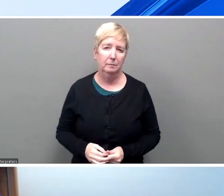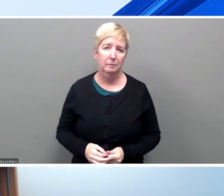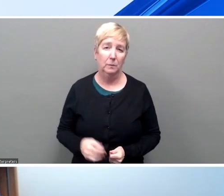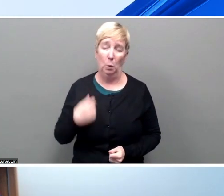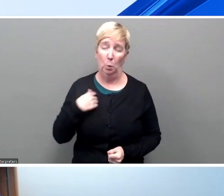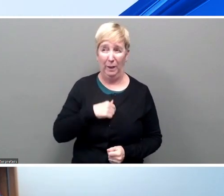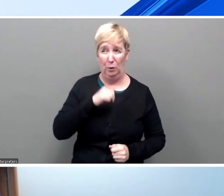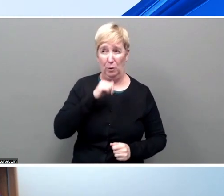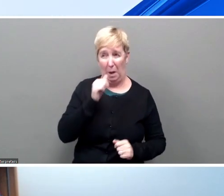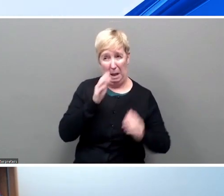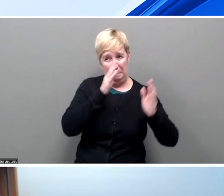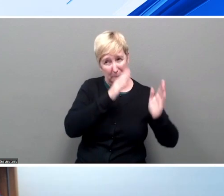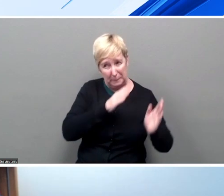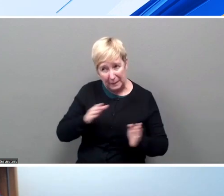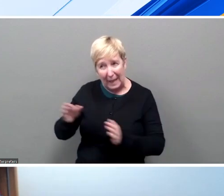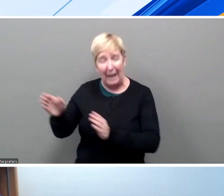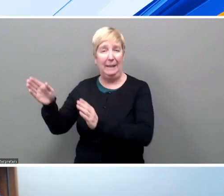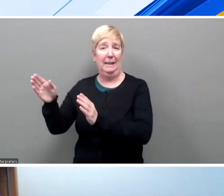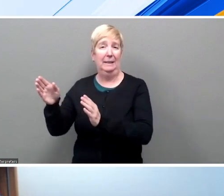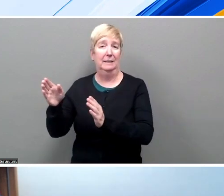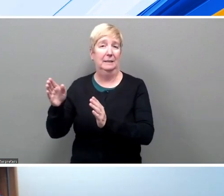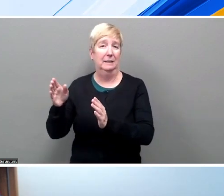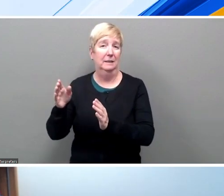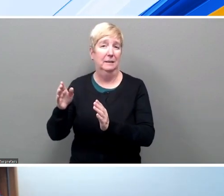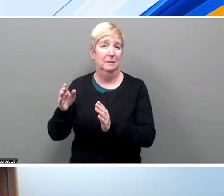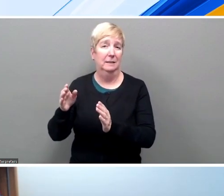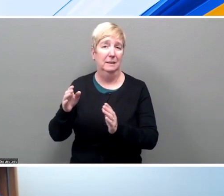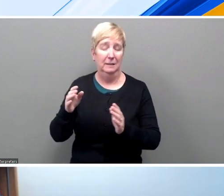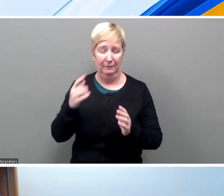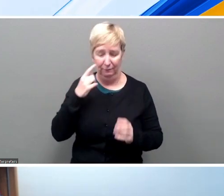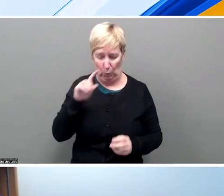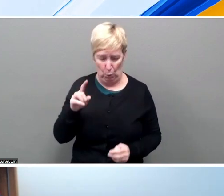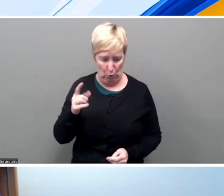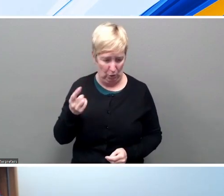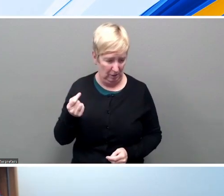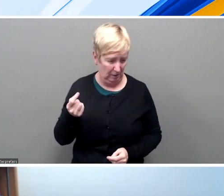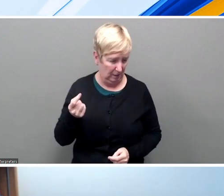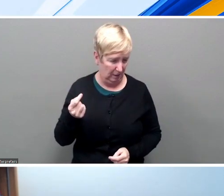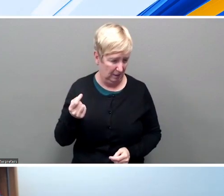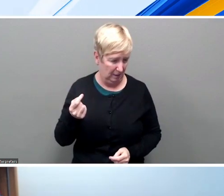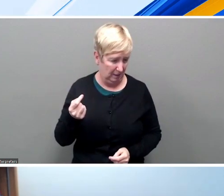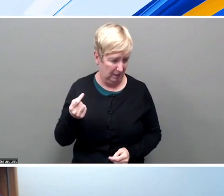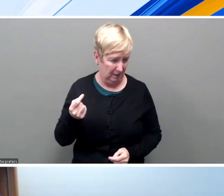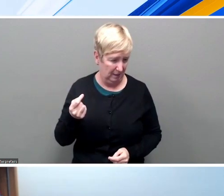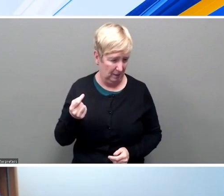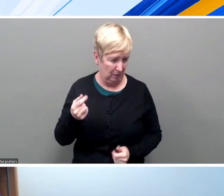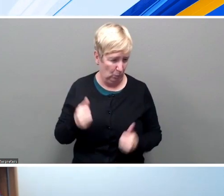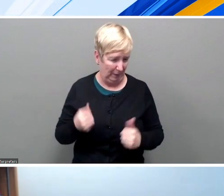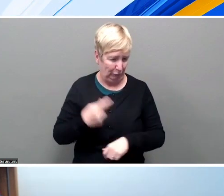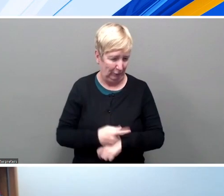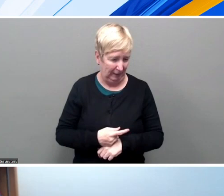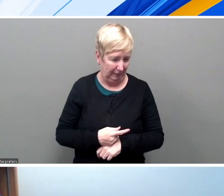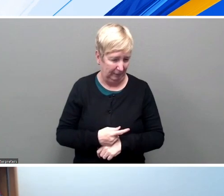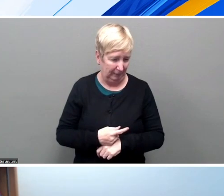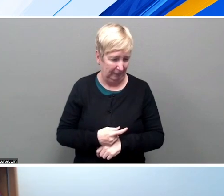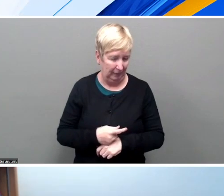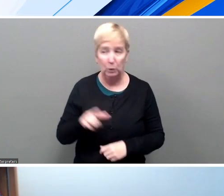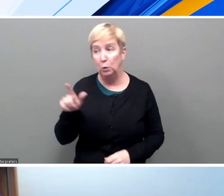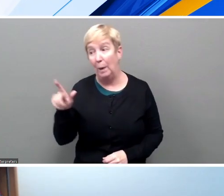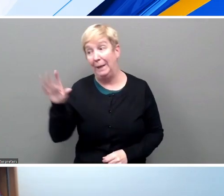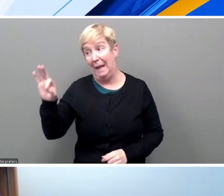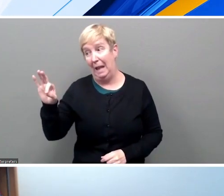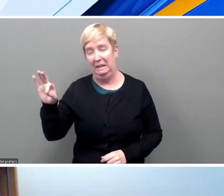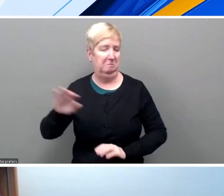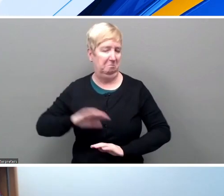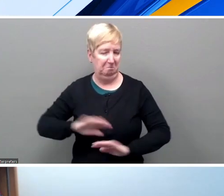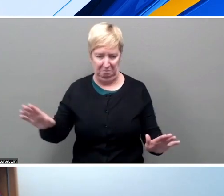on a press conference on whatever day of I should be able to do that on the 29th for sure.